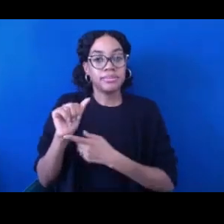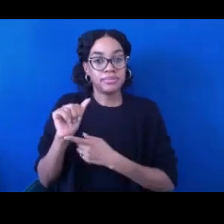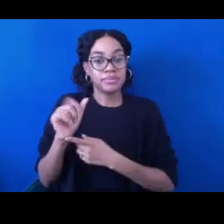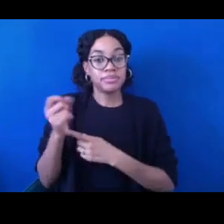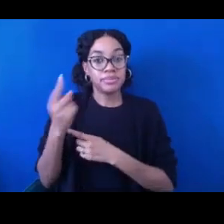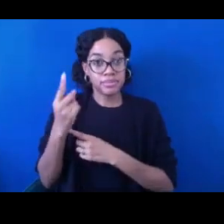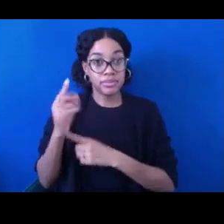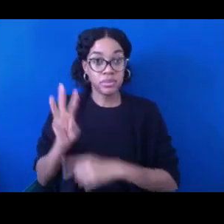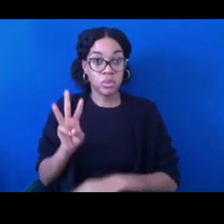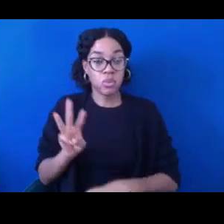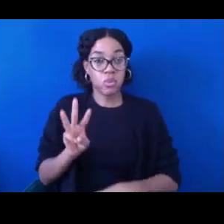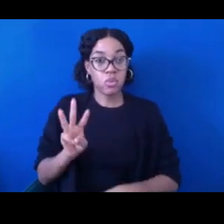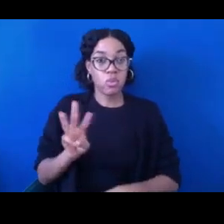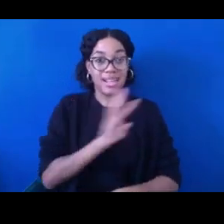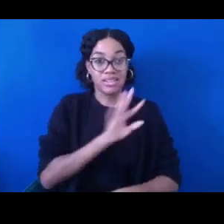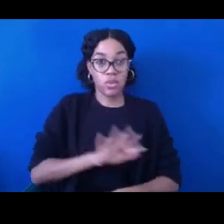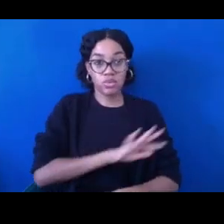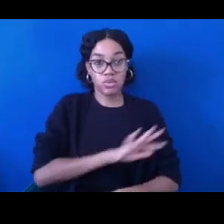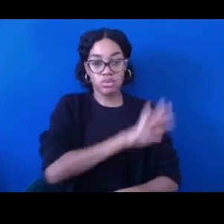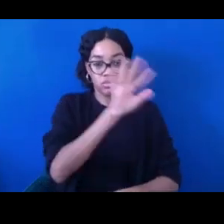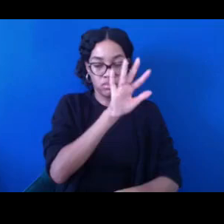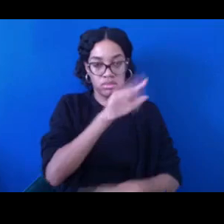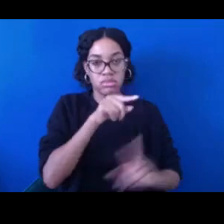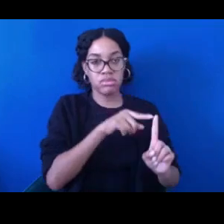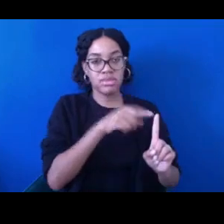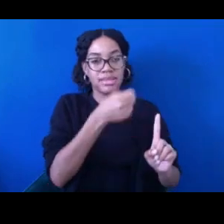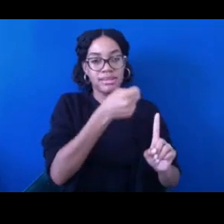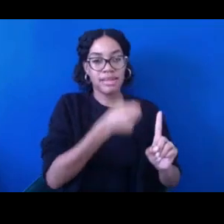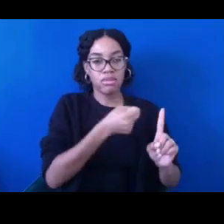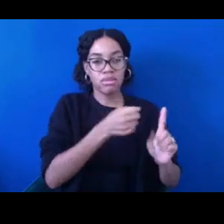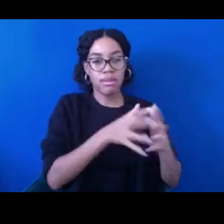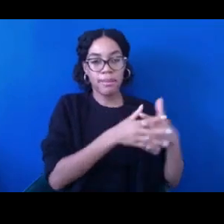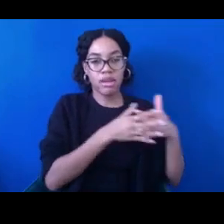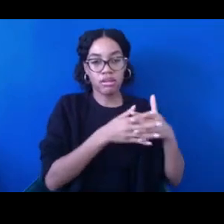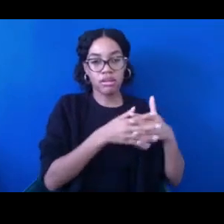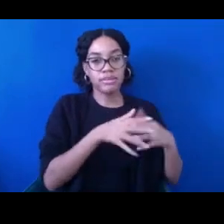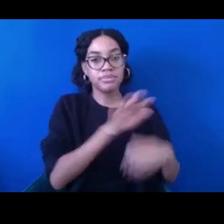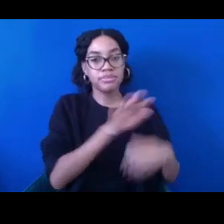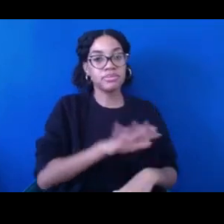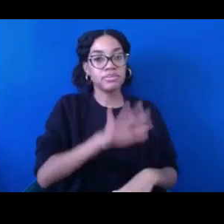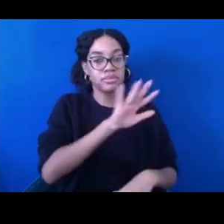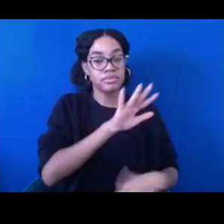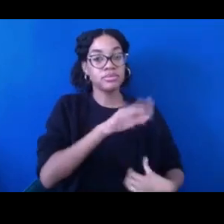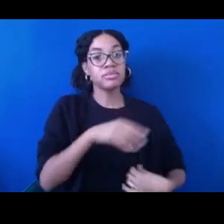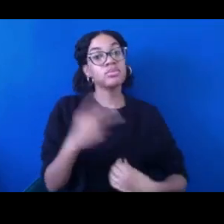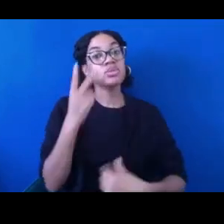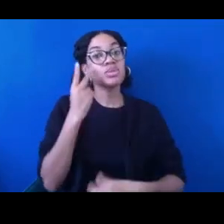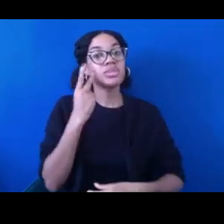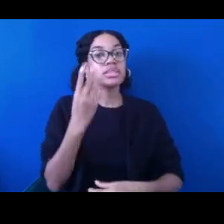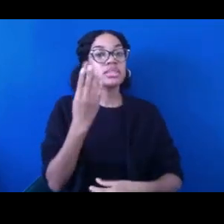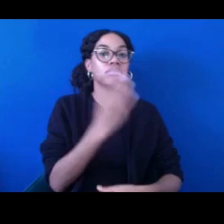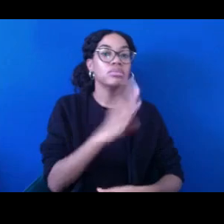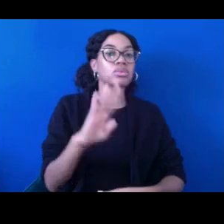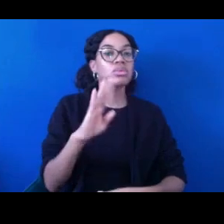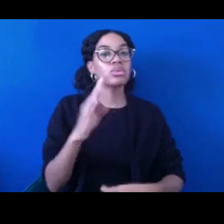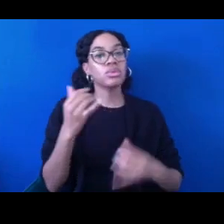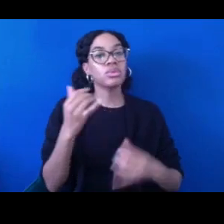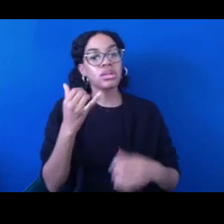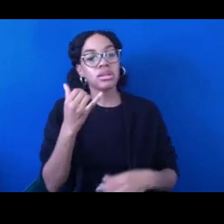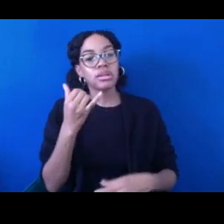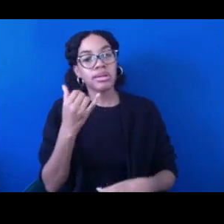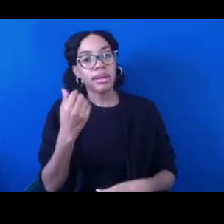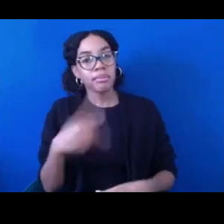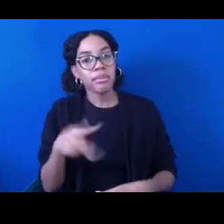America. These purple and blue colors represented in the top left image. That shows